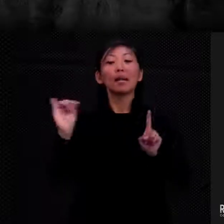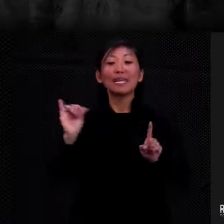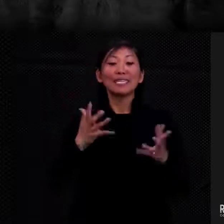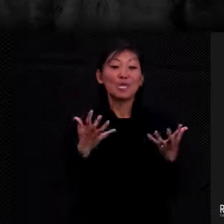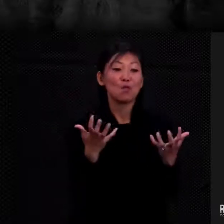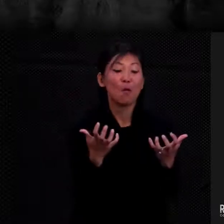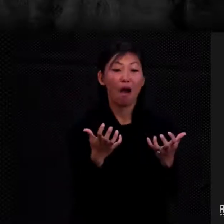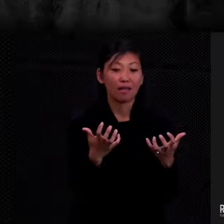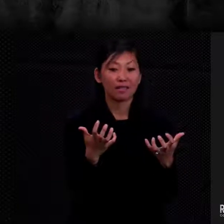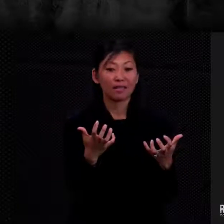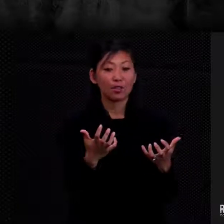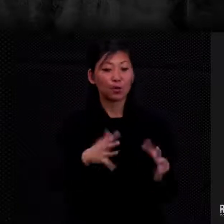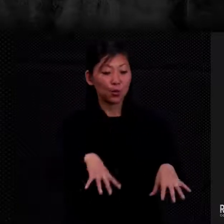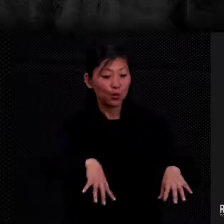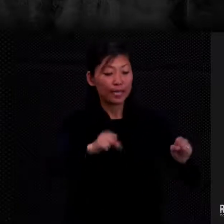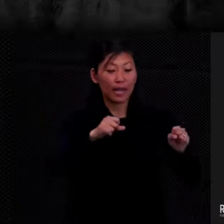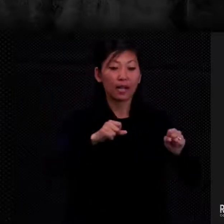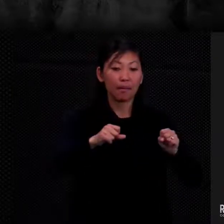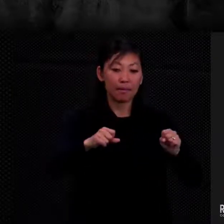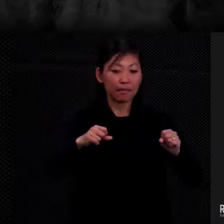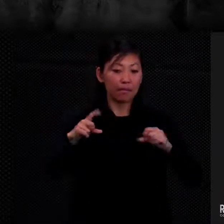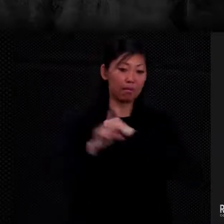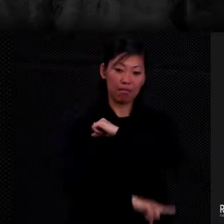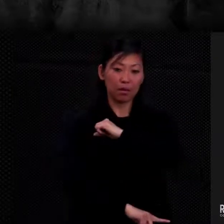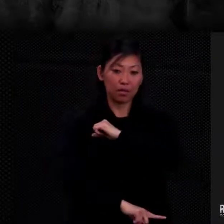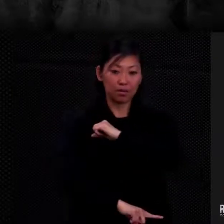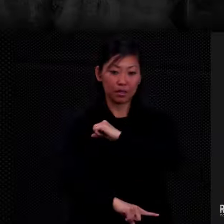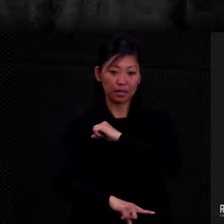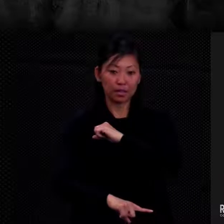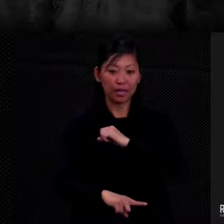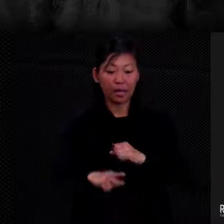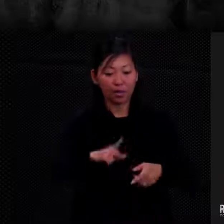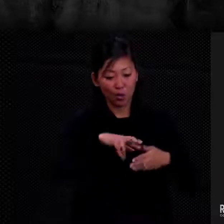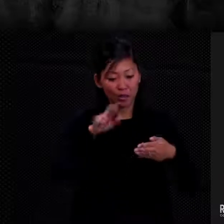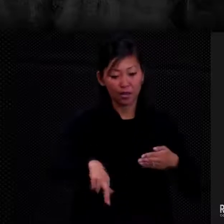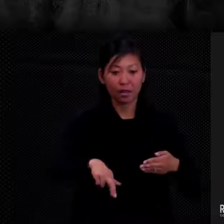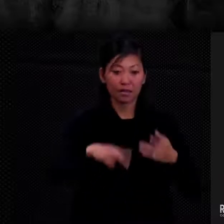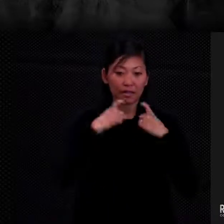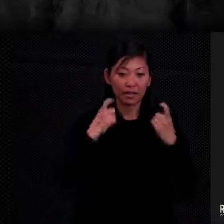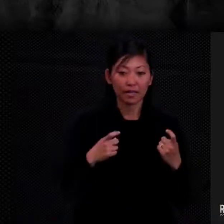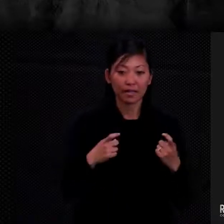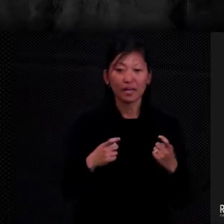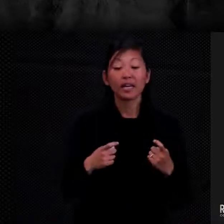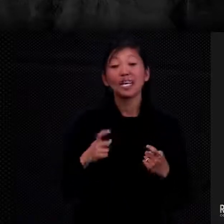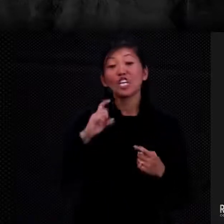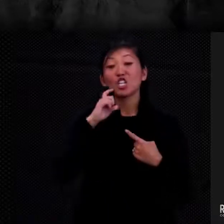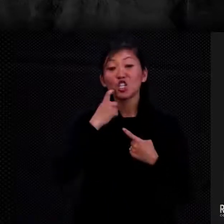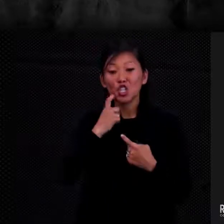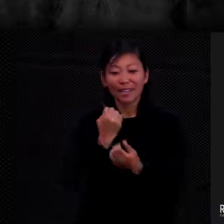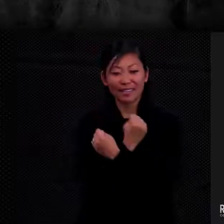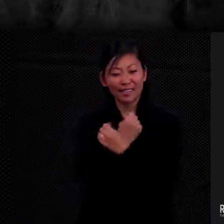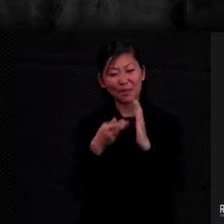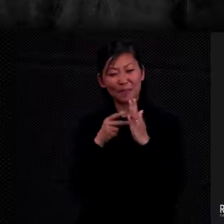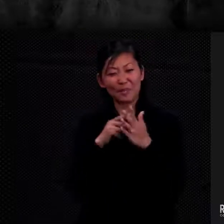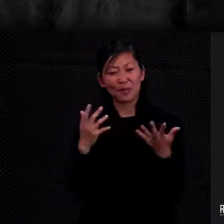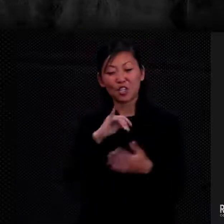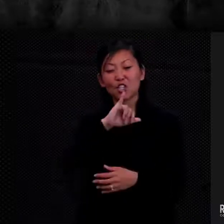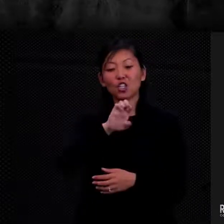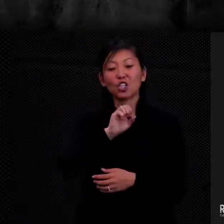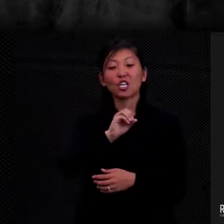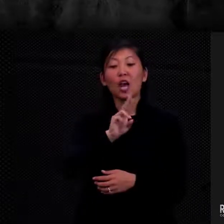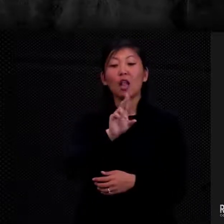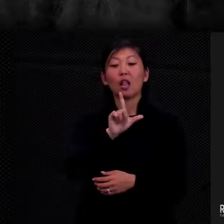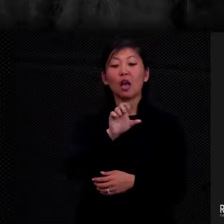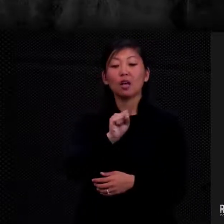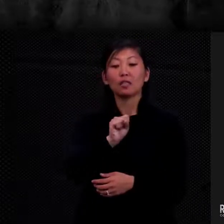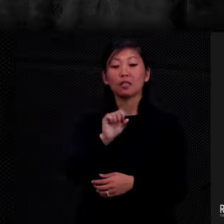for our adultery himself. He loves us with a jealous love, meaning that he's not content to share